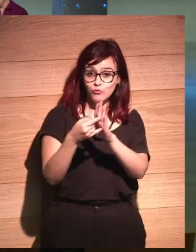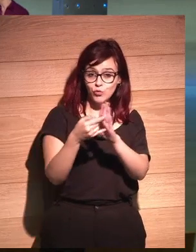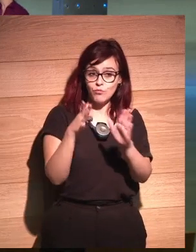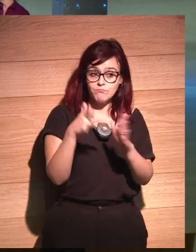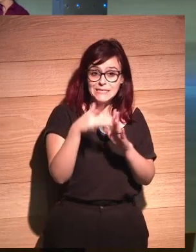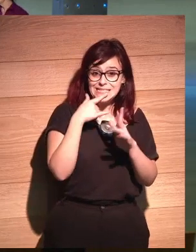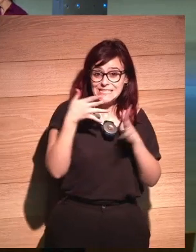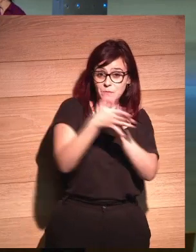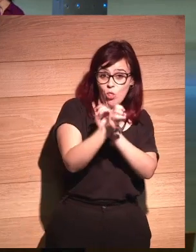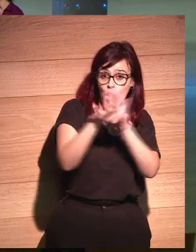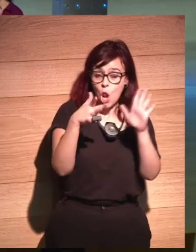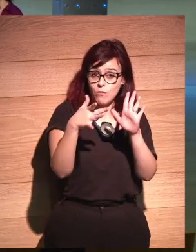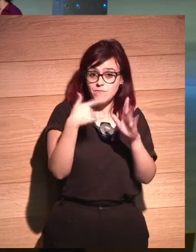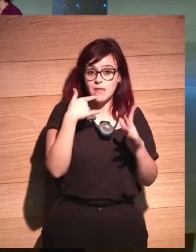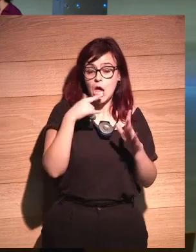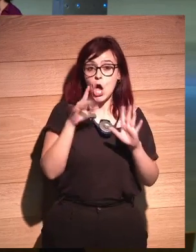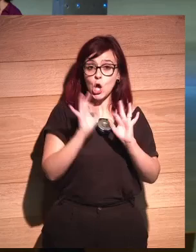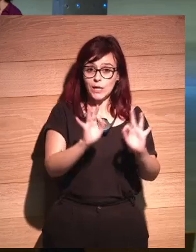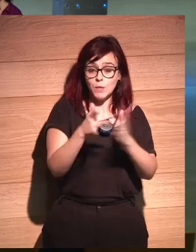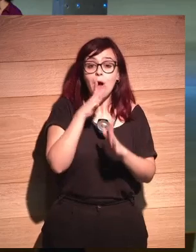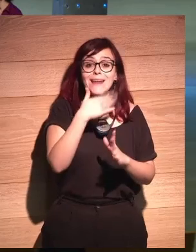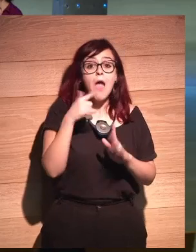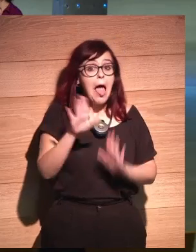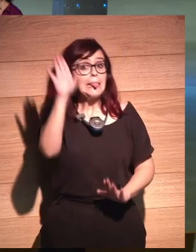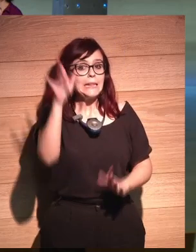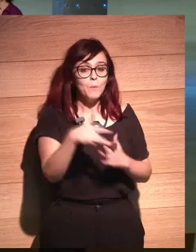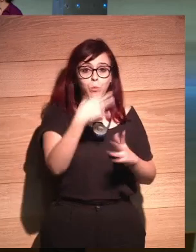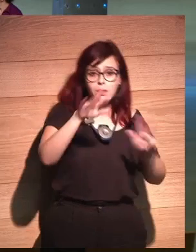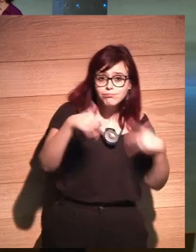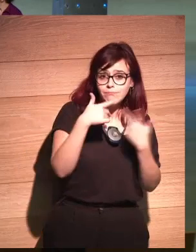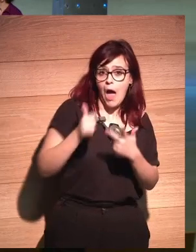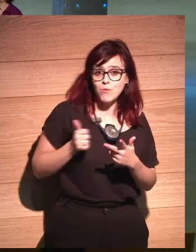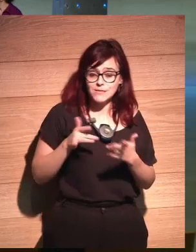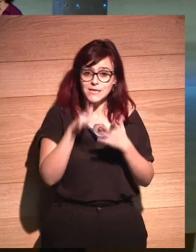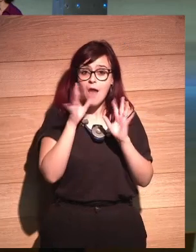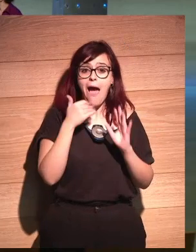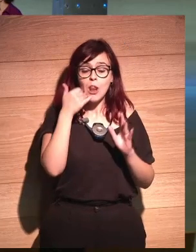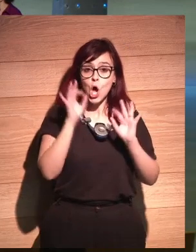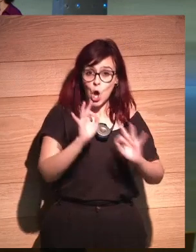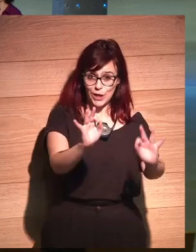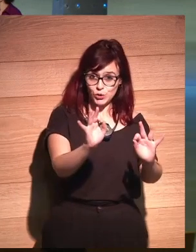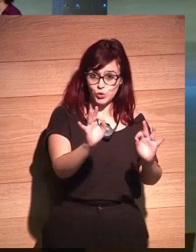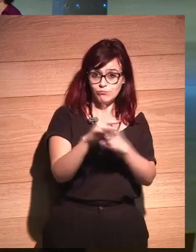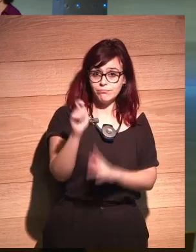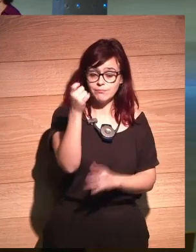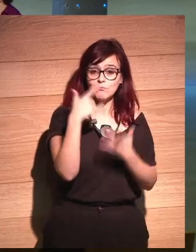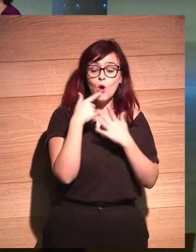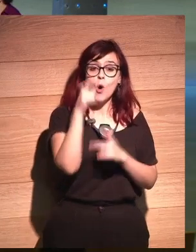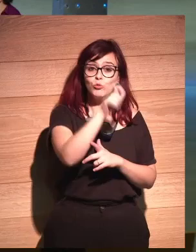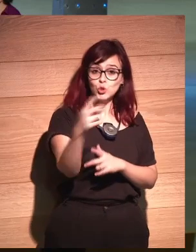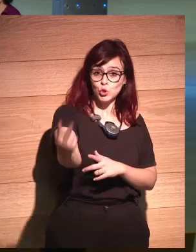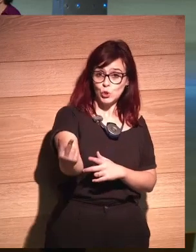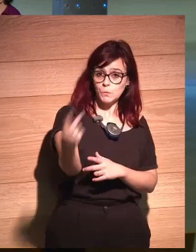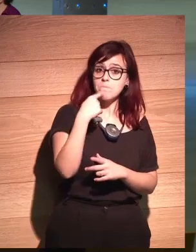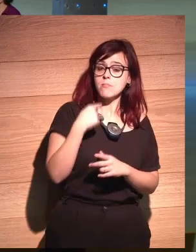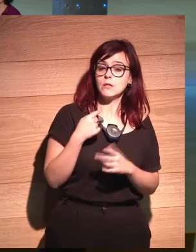to say that I haven't mentioned specific projects. I just wanted to take the